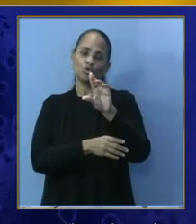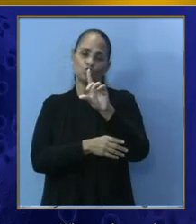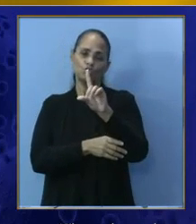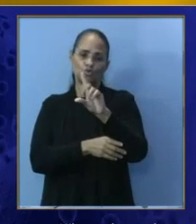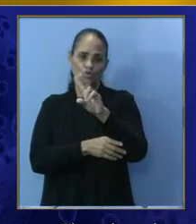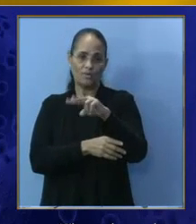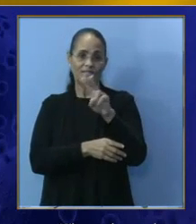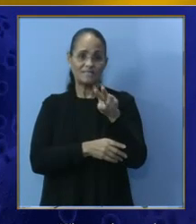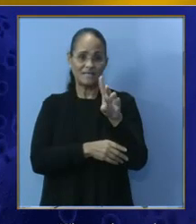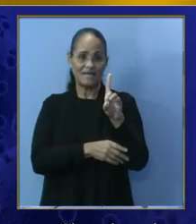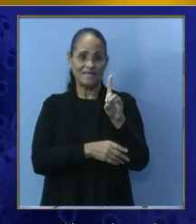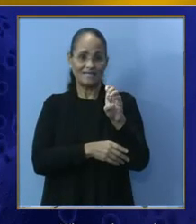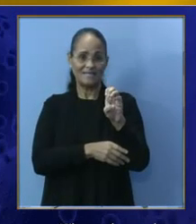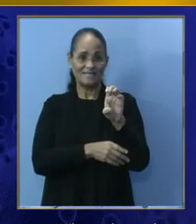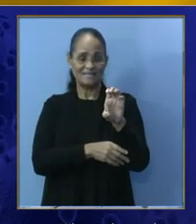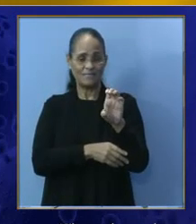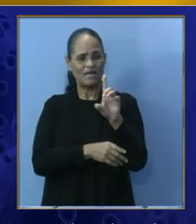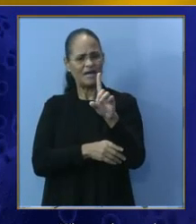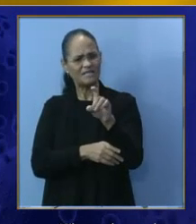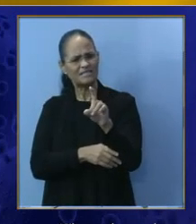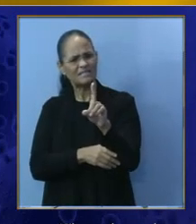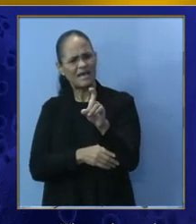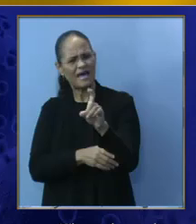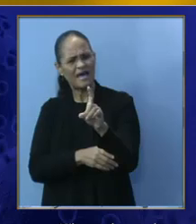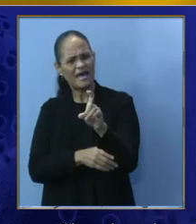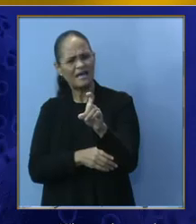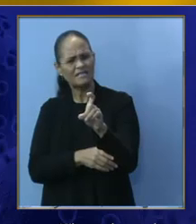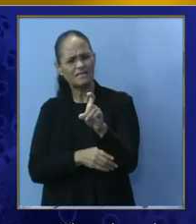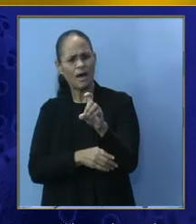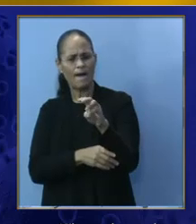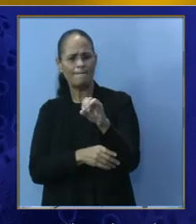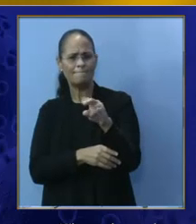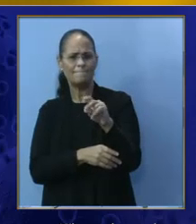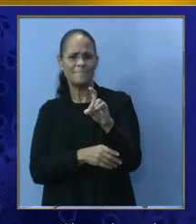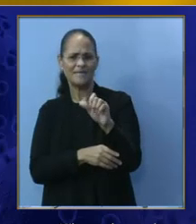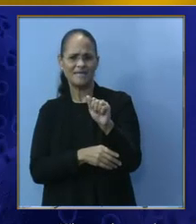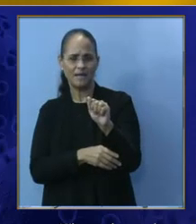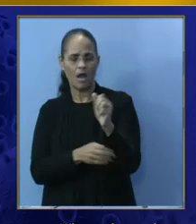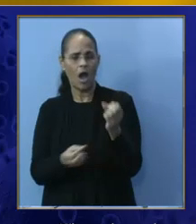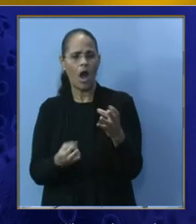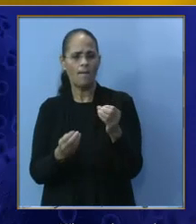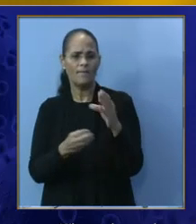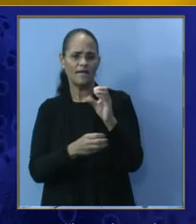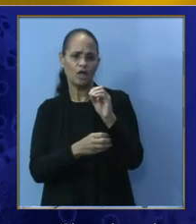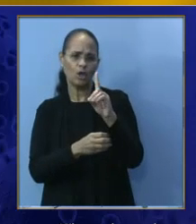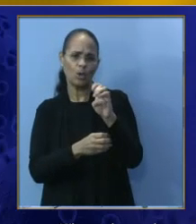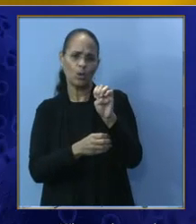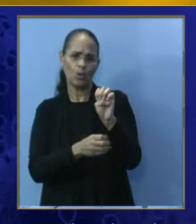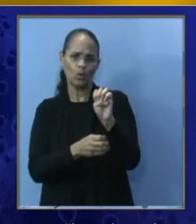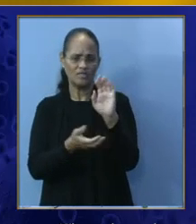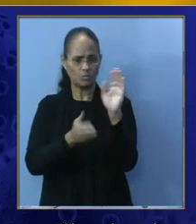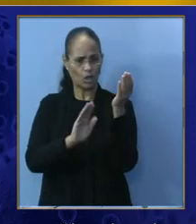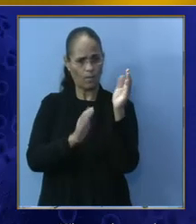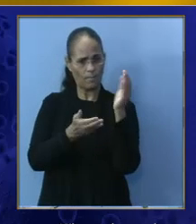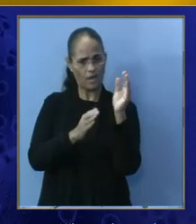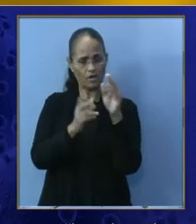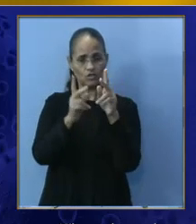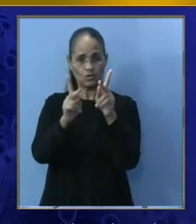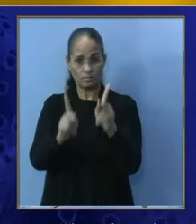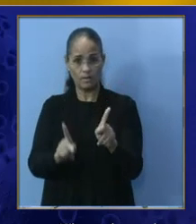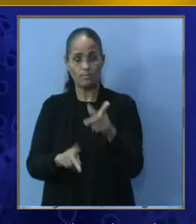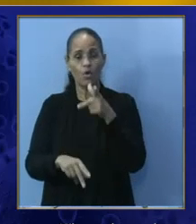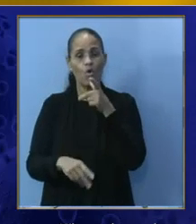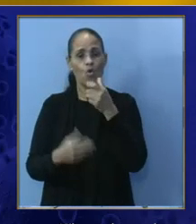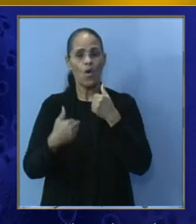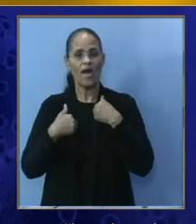and I was asked last week by Ms. Maya Palacio of Media Maya how many codes have been given out in comparison to the persons who